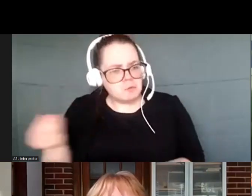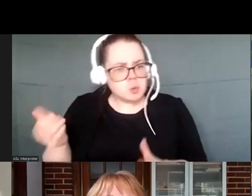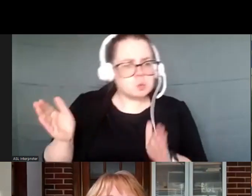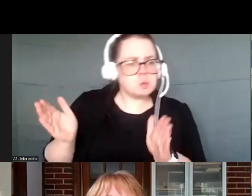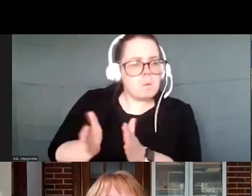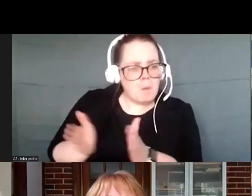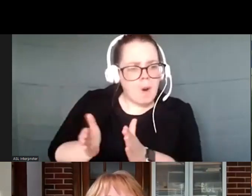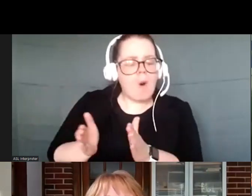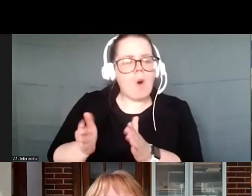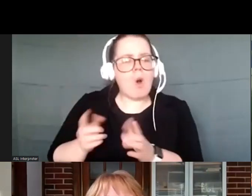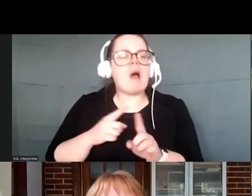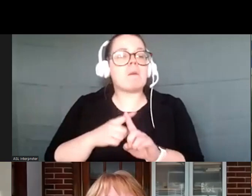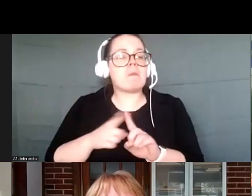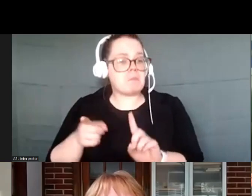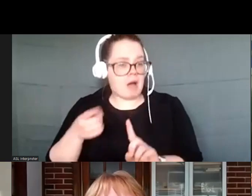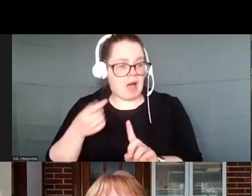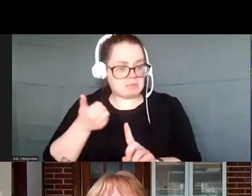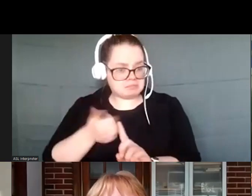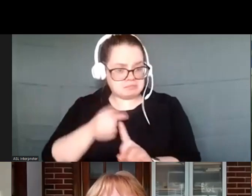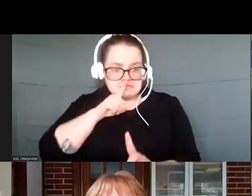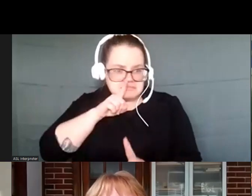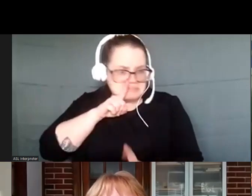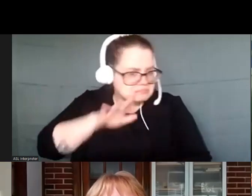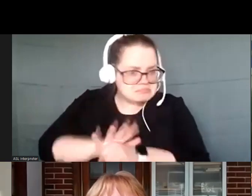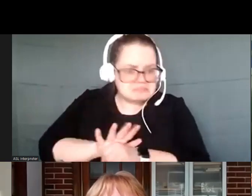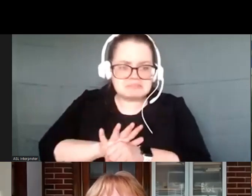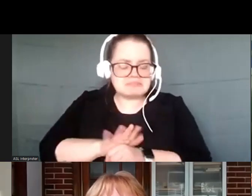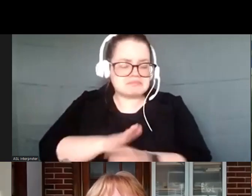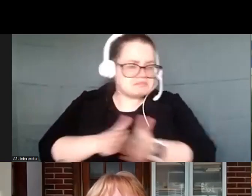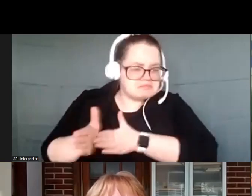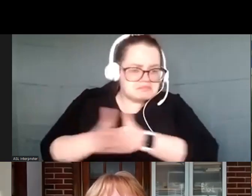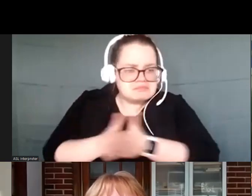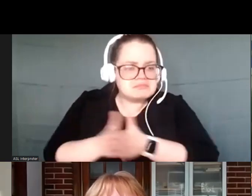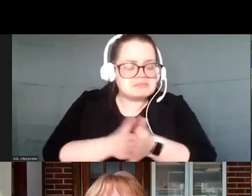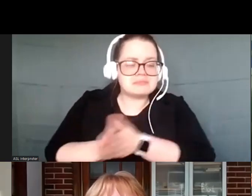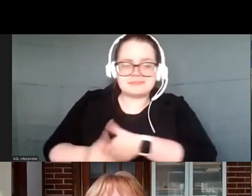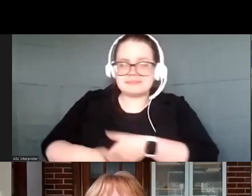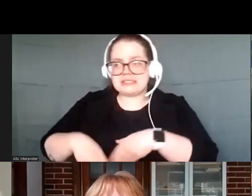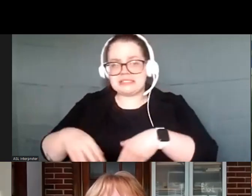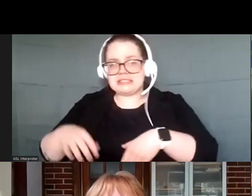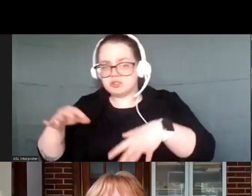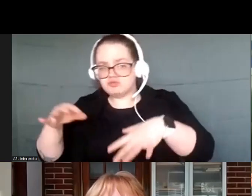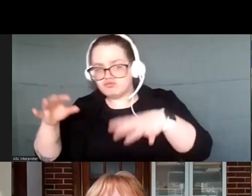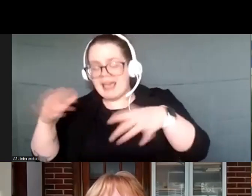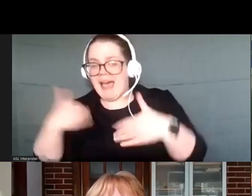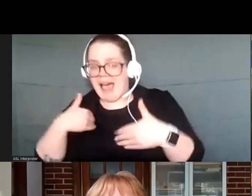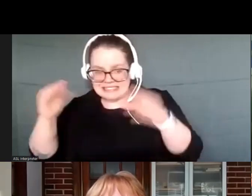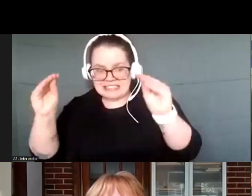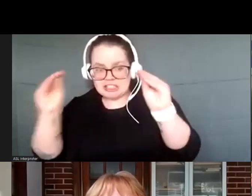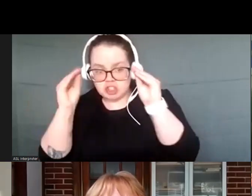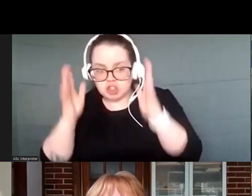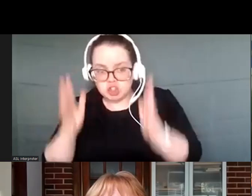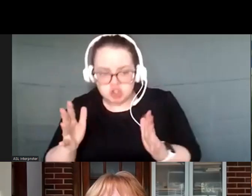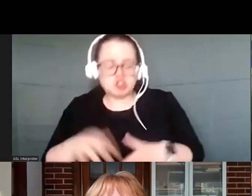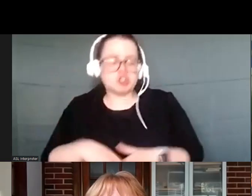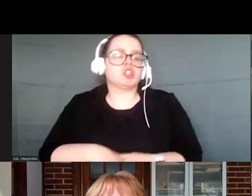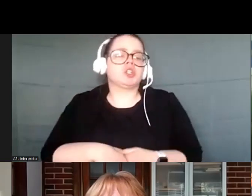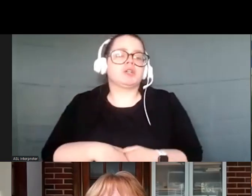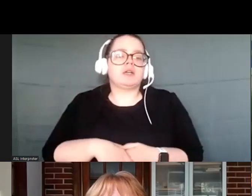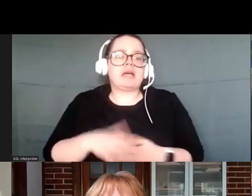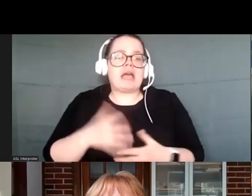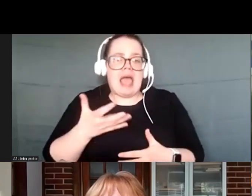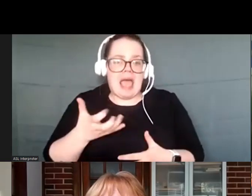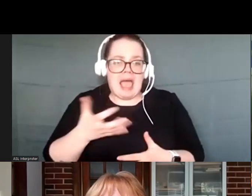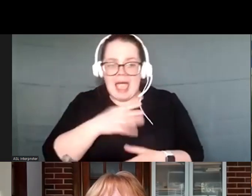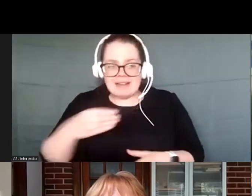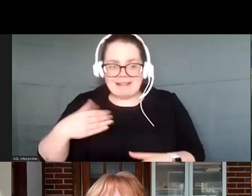dedicating himself. He's going to teach and then try to break into that. Terrence Blanchard being one of his idols. You know, I want to be like